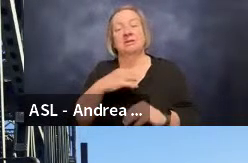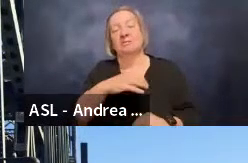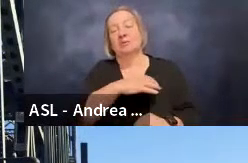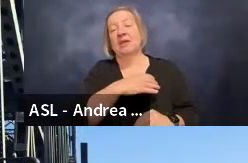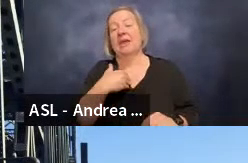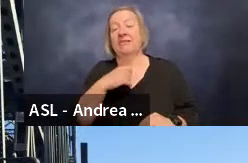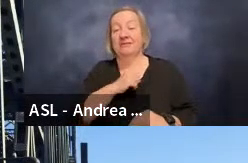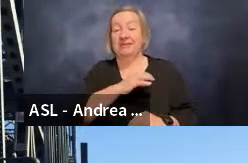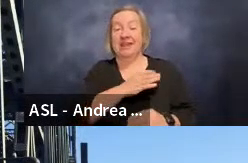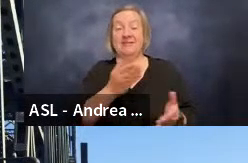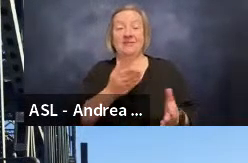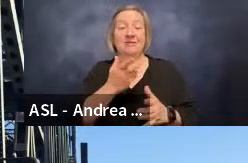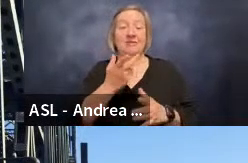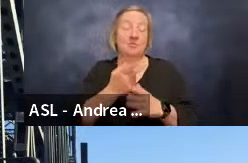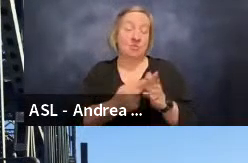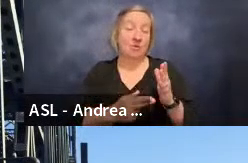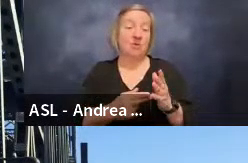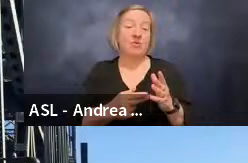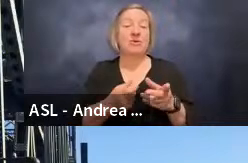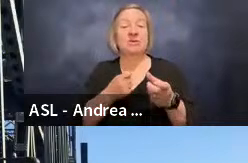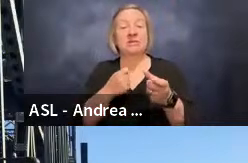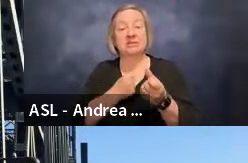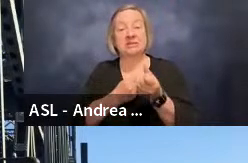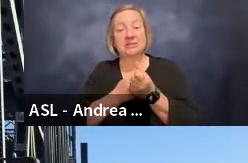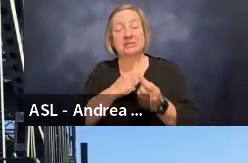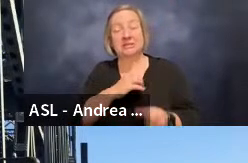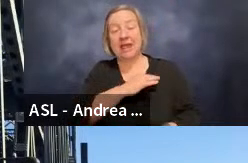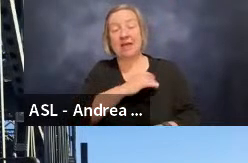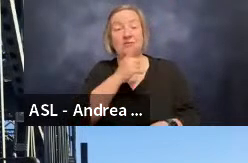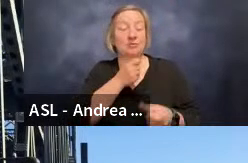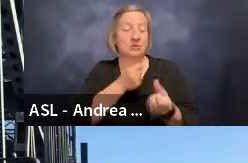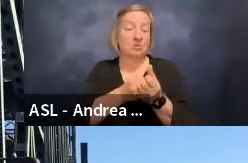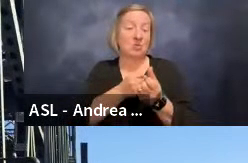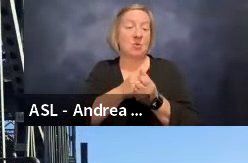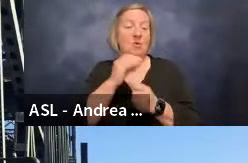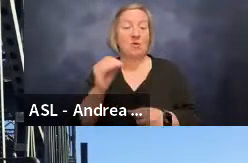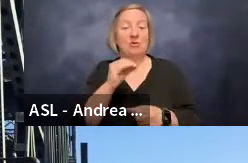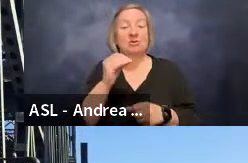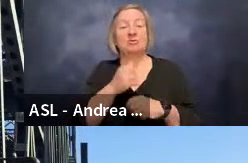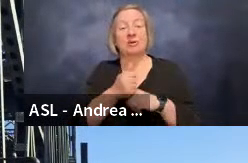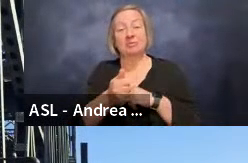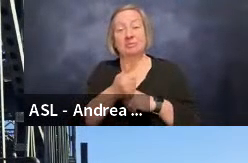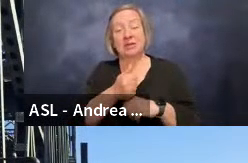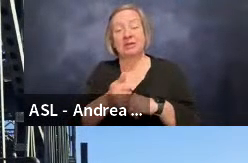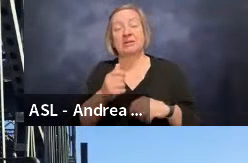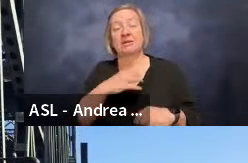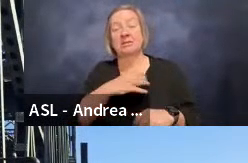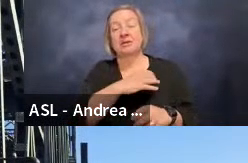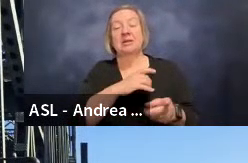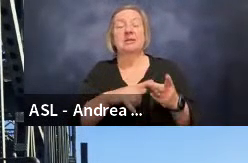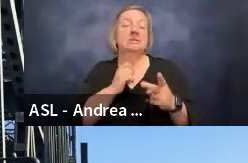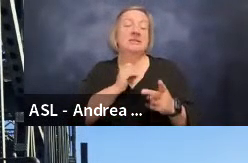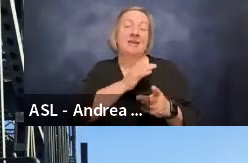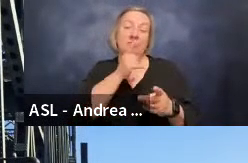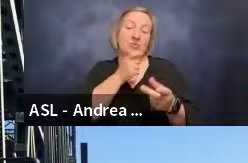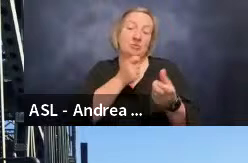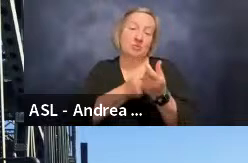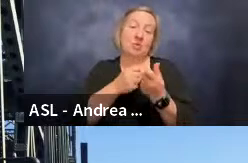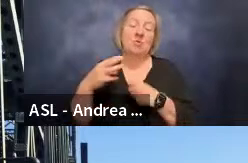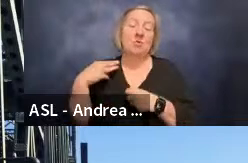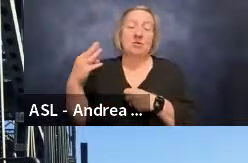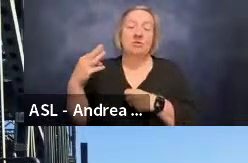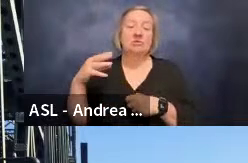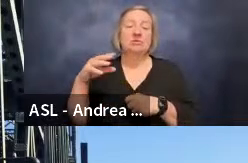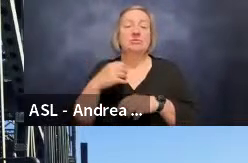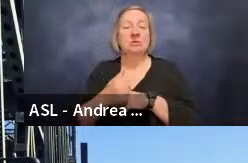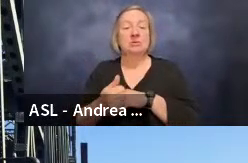both supporting staff that support the Oregon Transportation Commission and staff that support the Washington Transportation Commission,